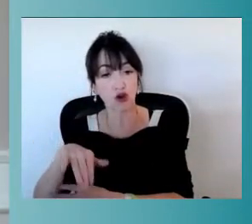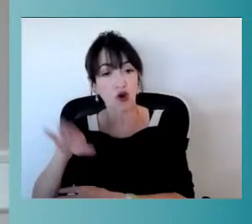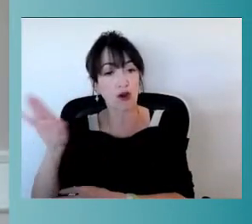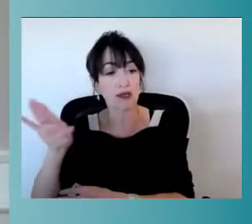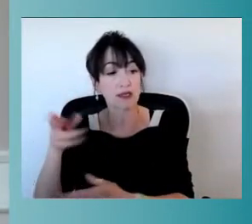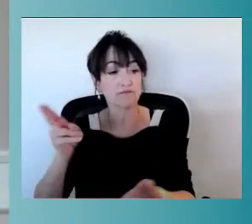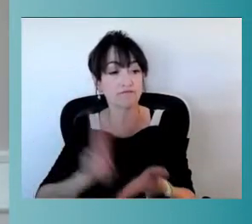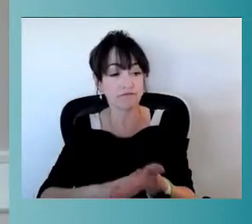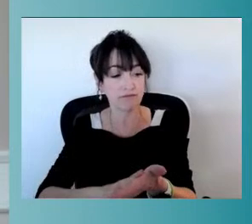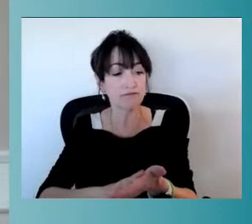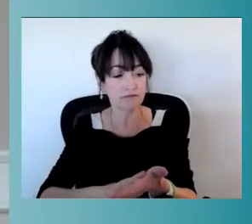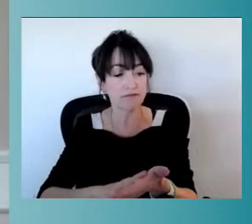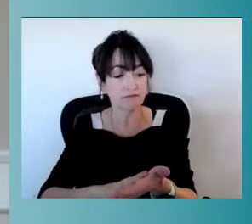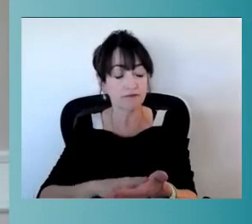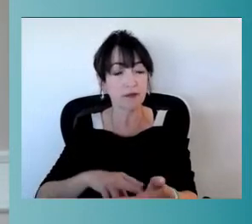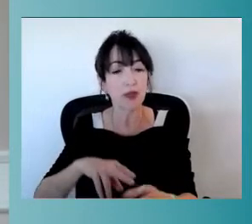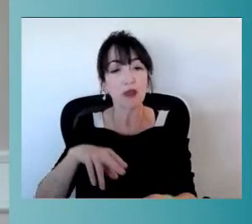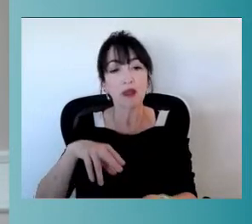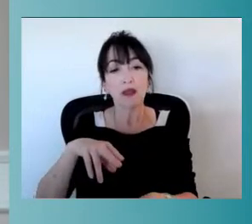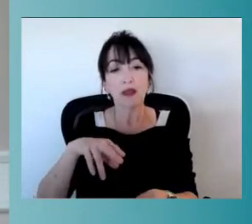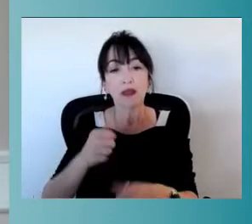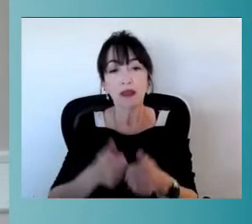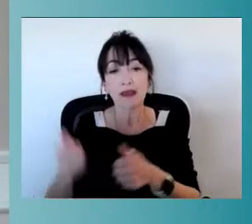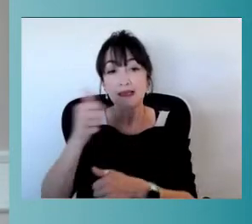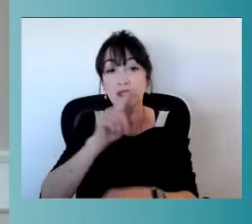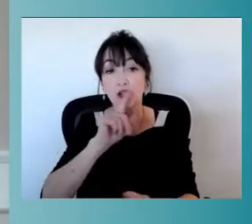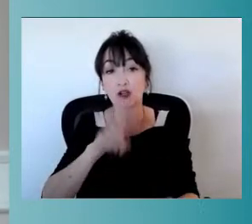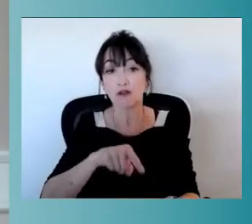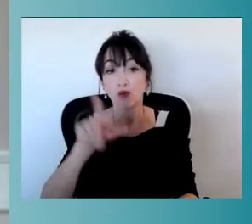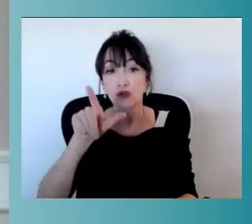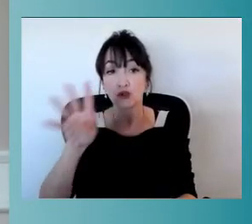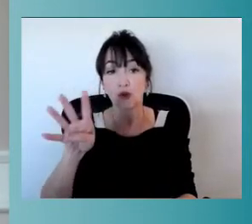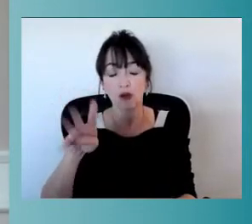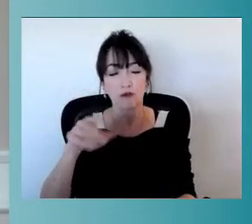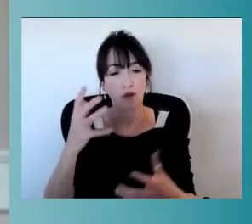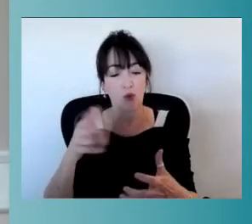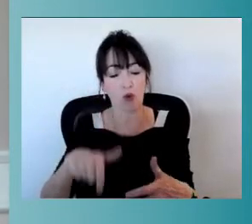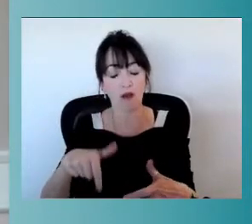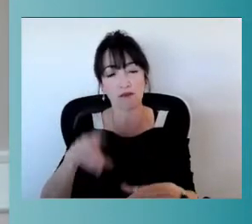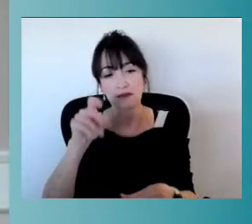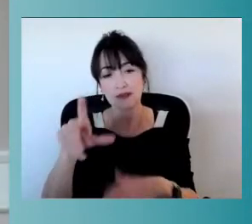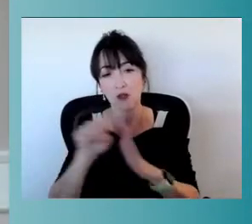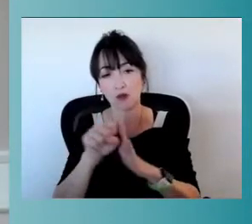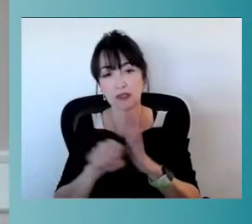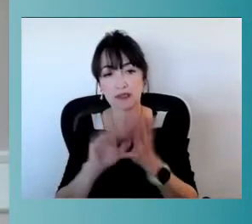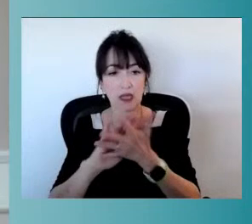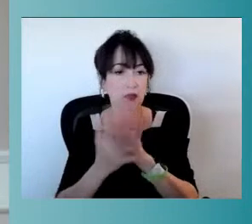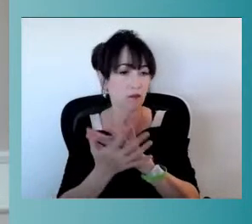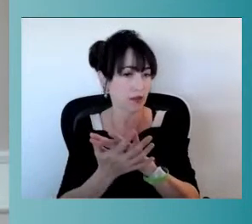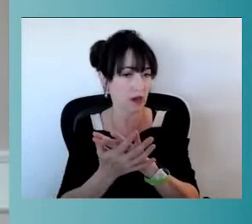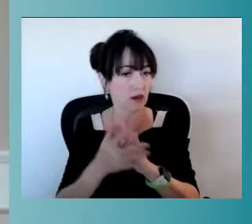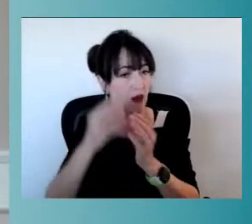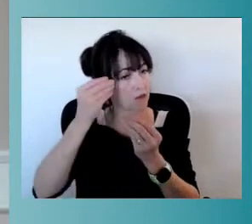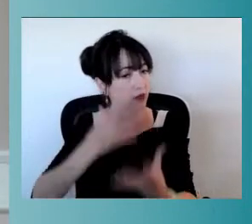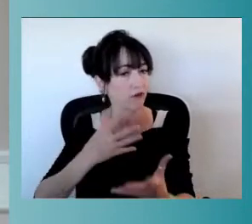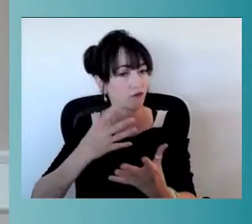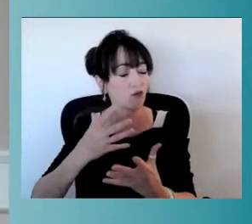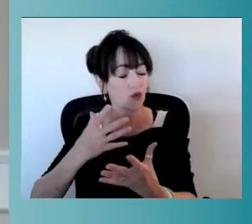24 in 2018 mandated that Delaware become a trauma-informed state and establish the Compassionate Champion